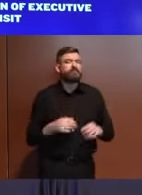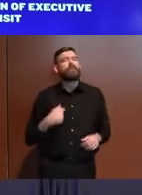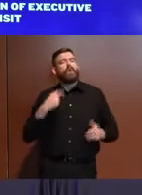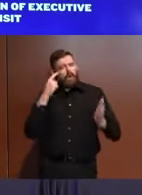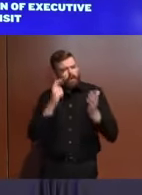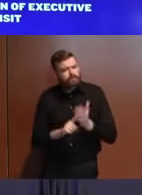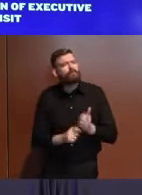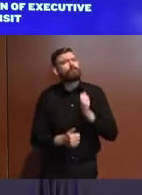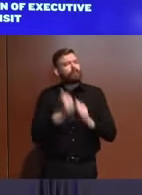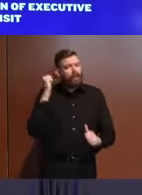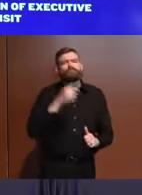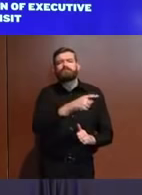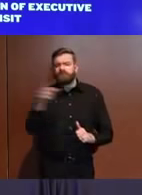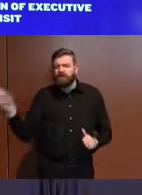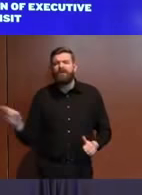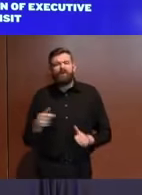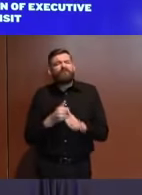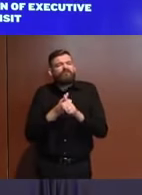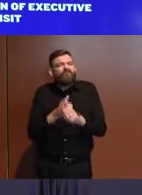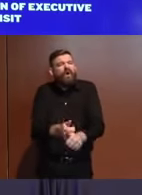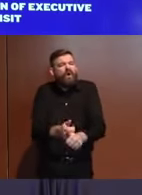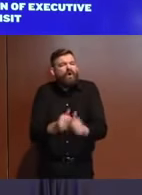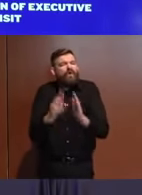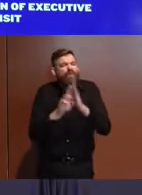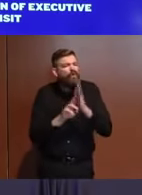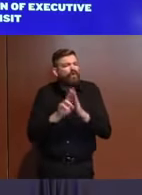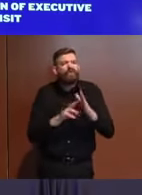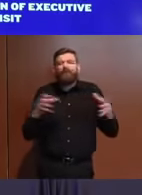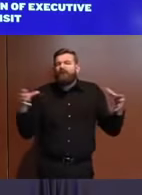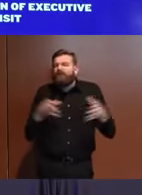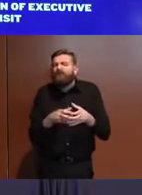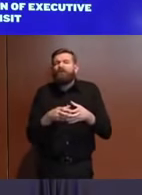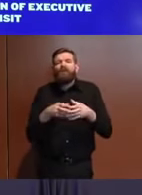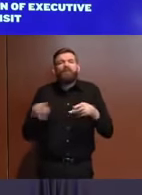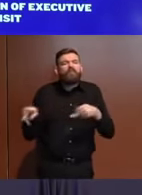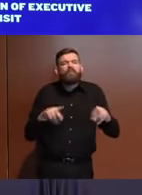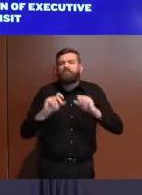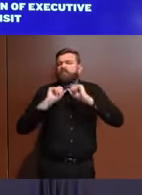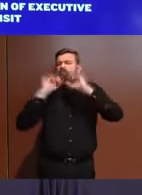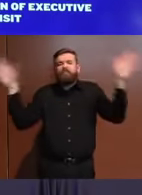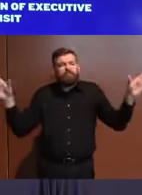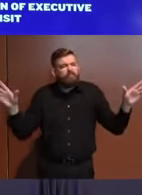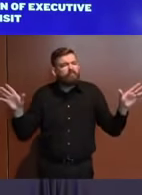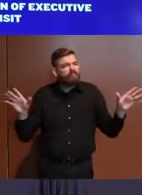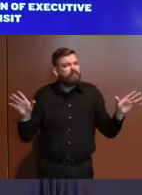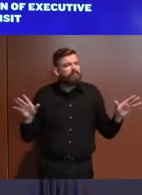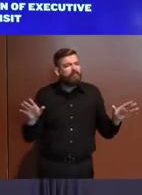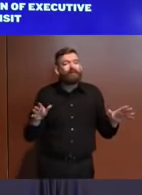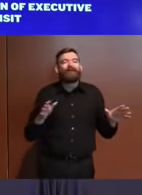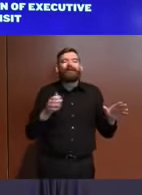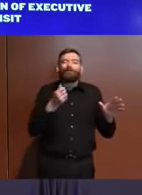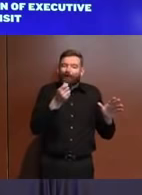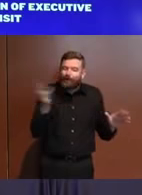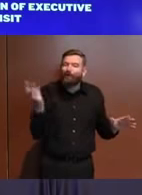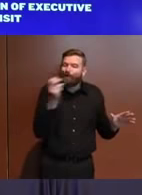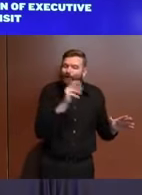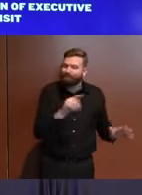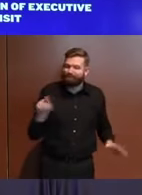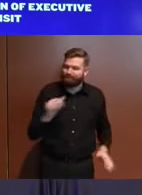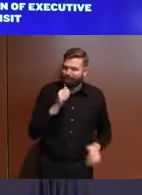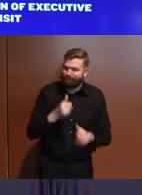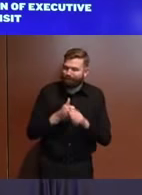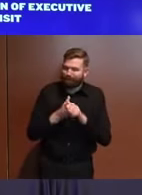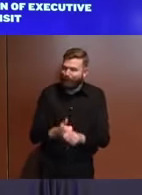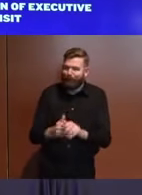no gatherings, but we still have had a few exceptions. And if you wouldn't mind, after Judy, going through a couple of things, sort of a little bit